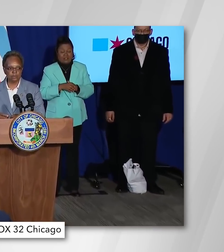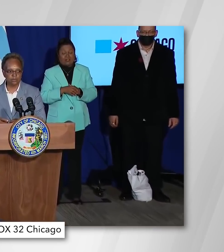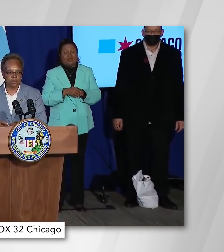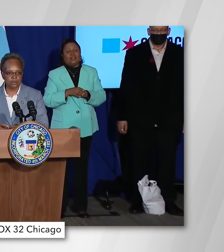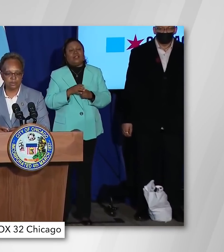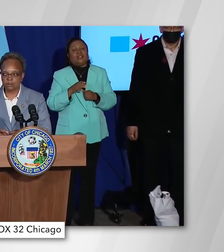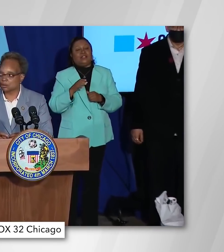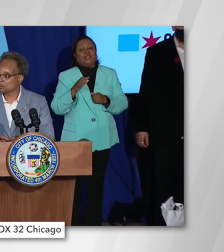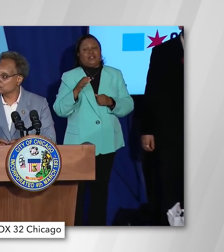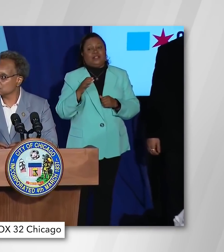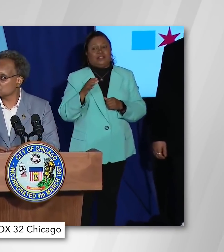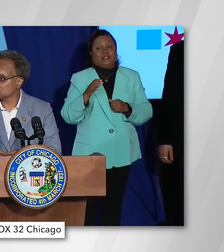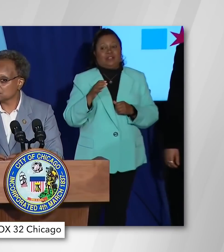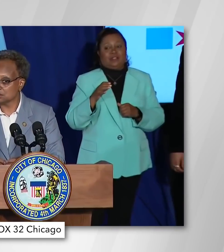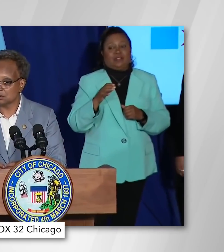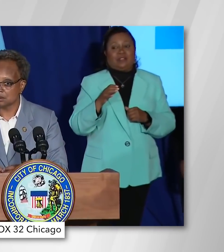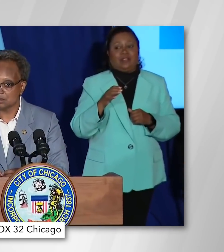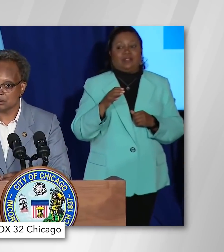So,